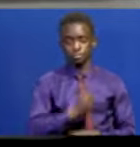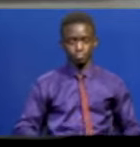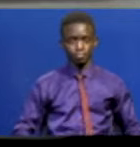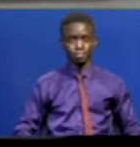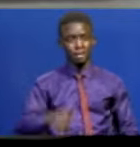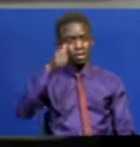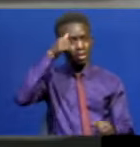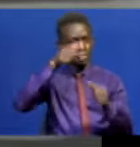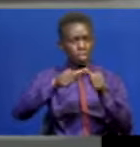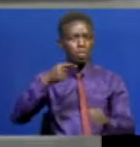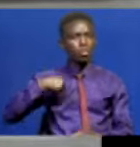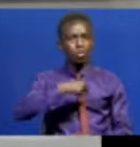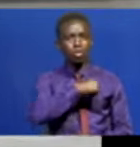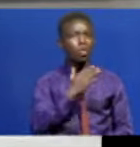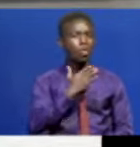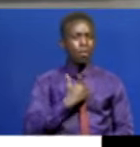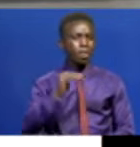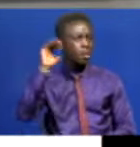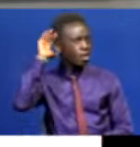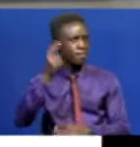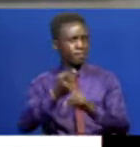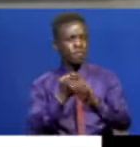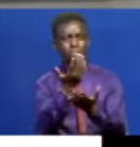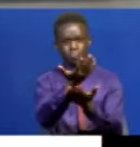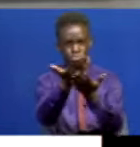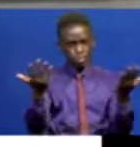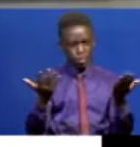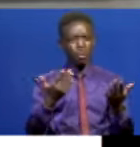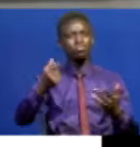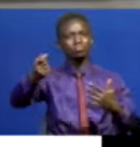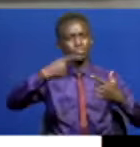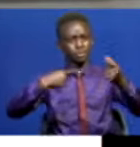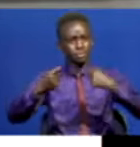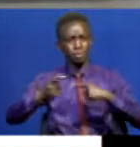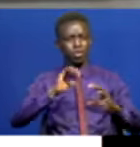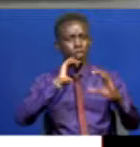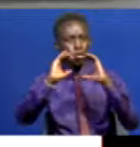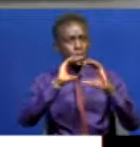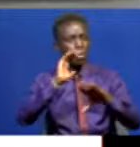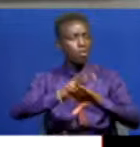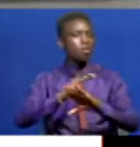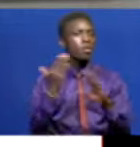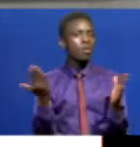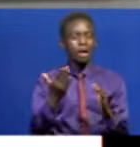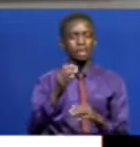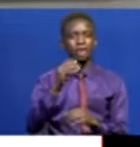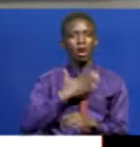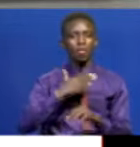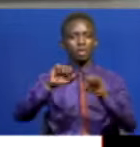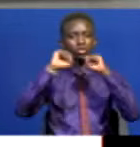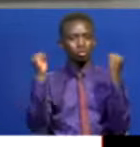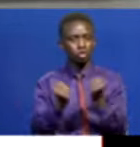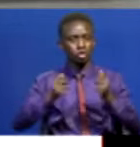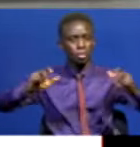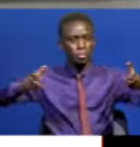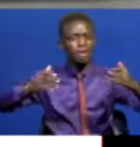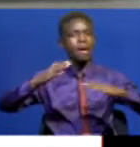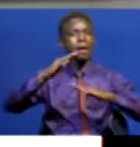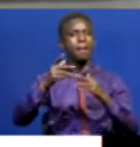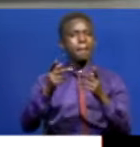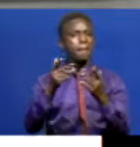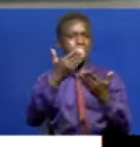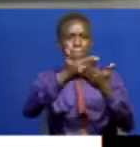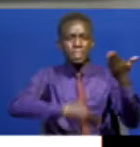Remember, we would like to hear from you. You can send us your comments on our social media pages. That's KBC Channel 1